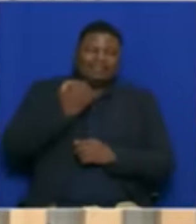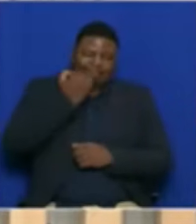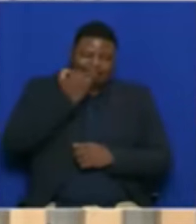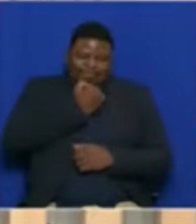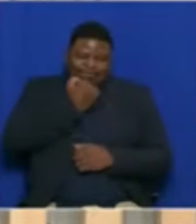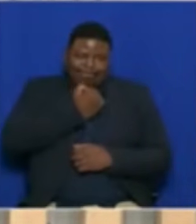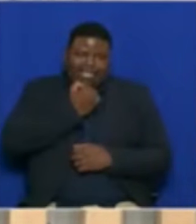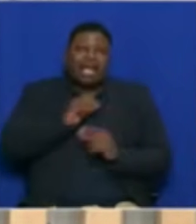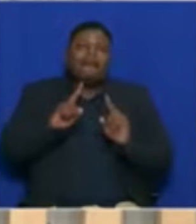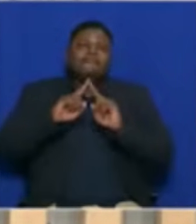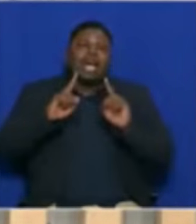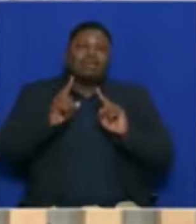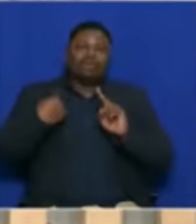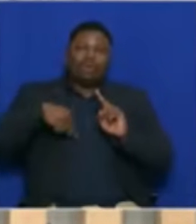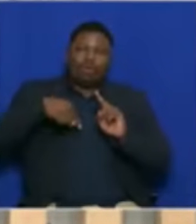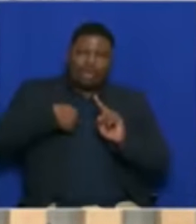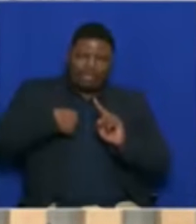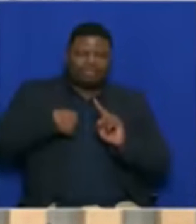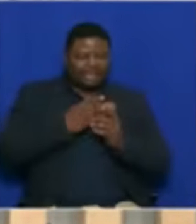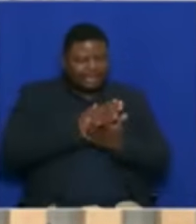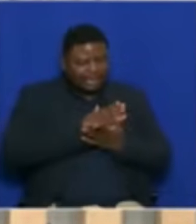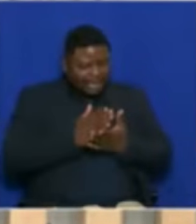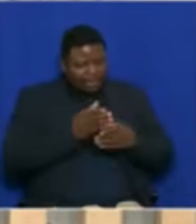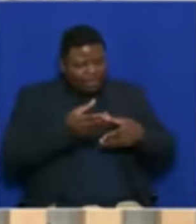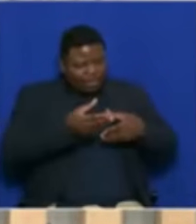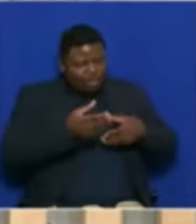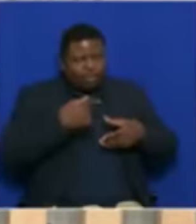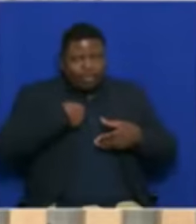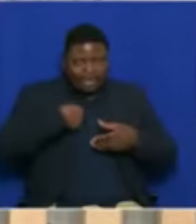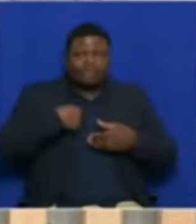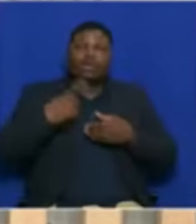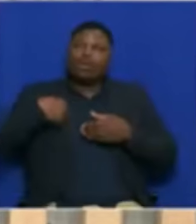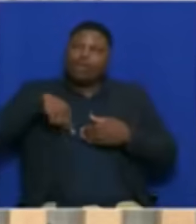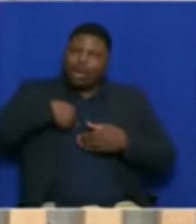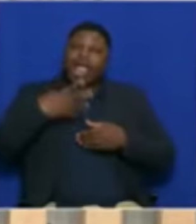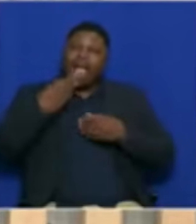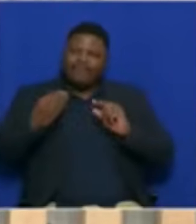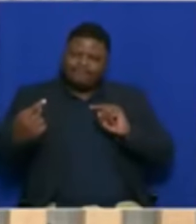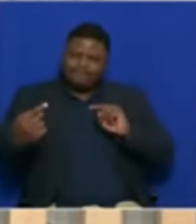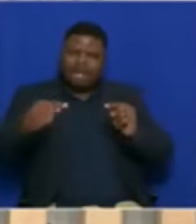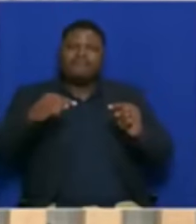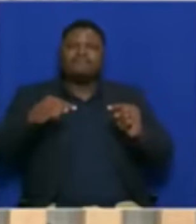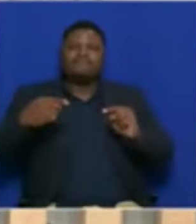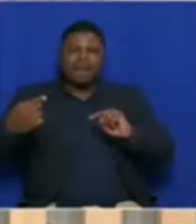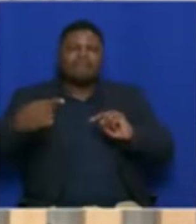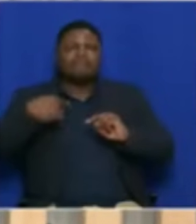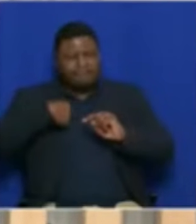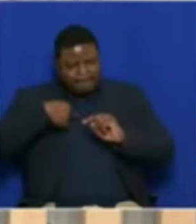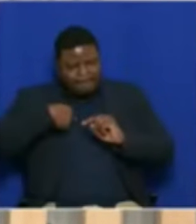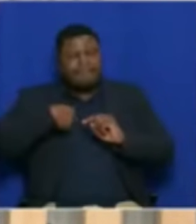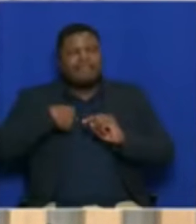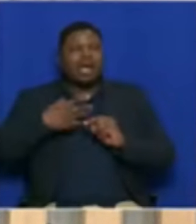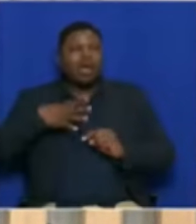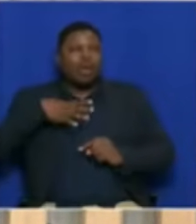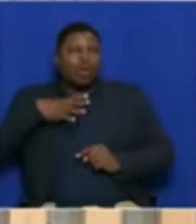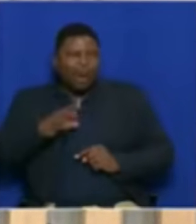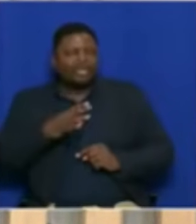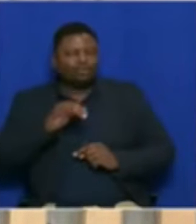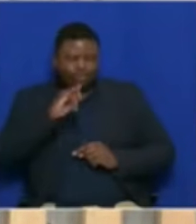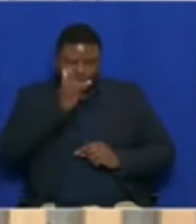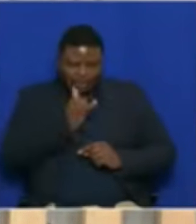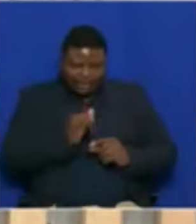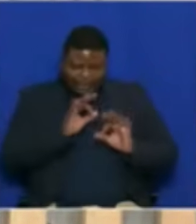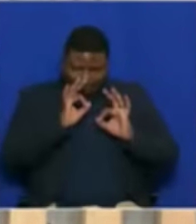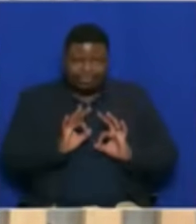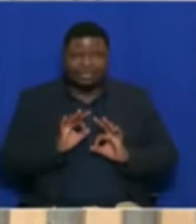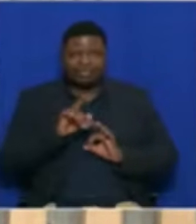these documents, but it was never intended to leave you with the sense that I'm dealing with you as if you are an accused or I'm